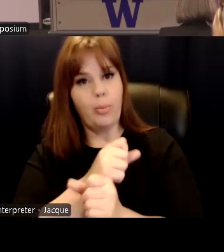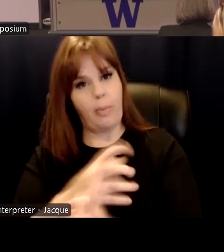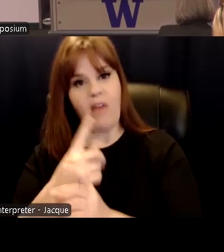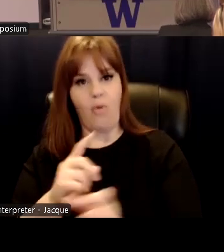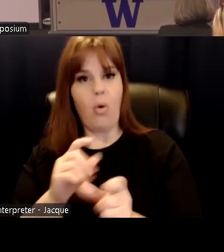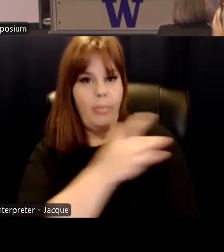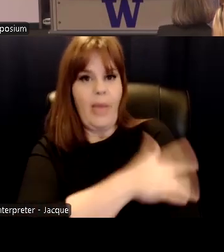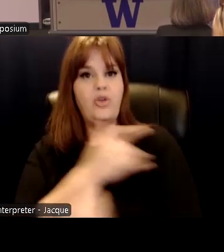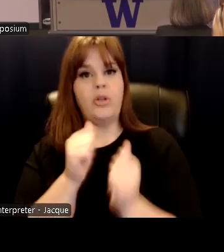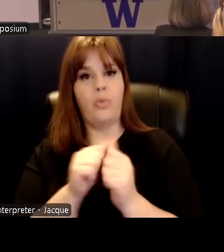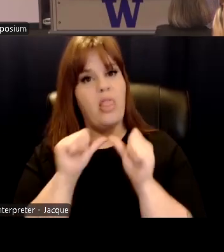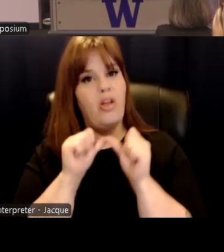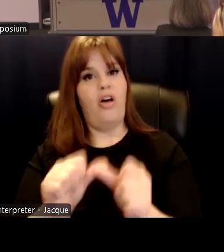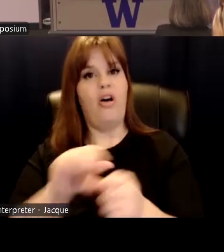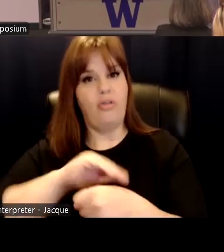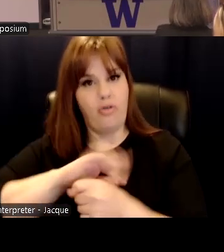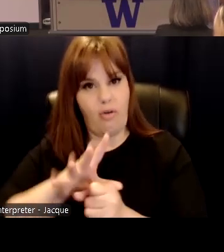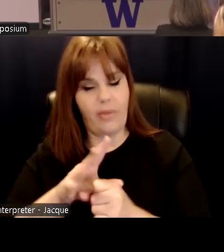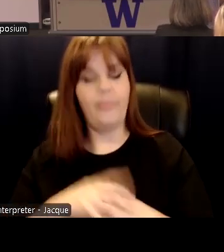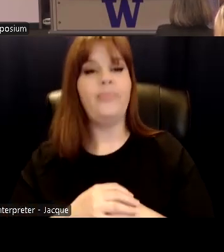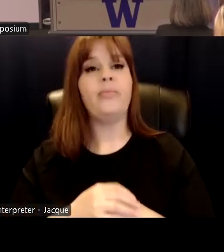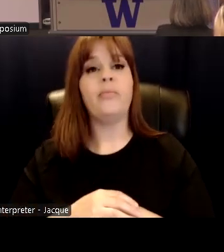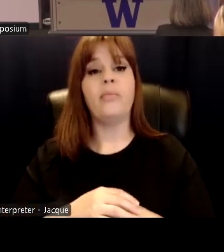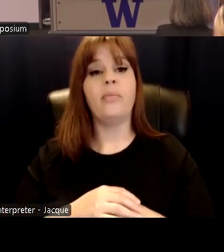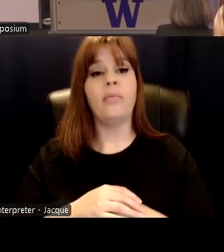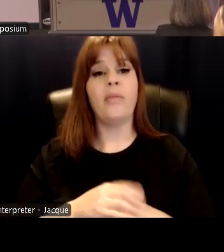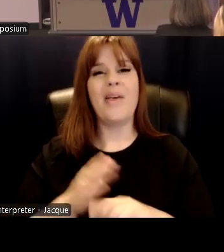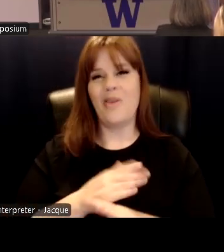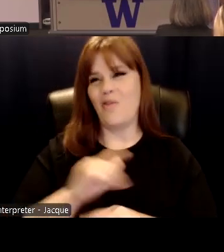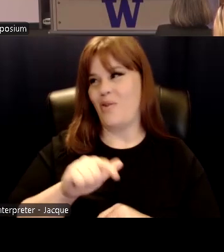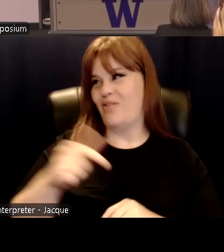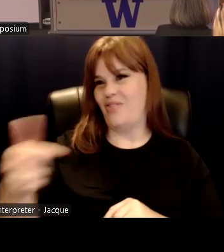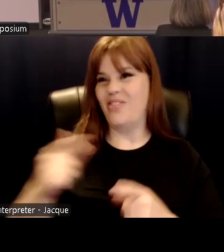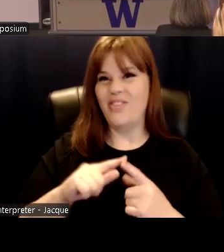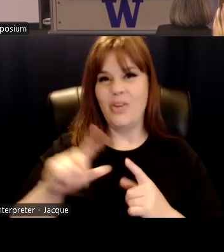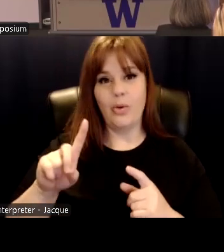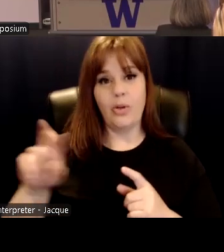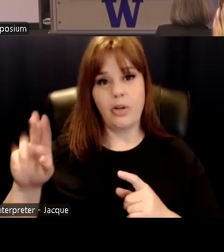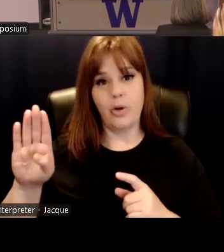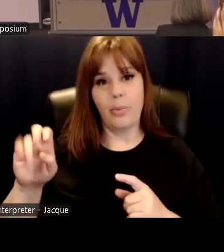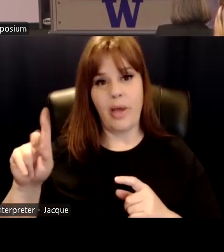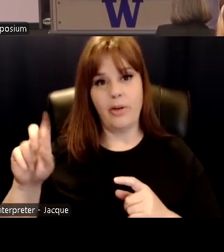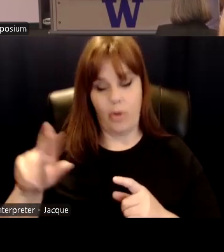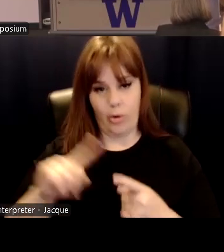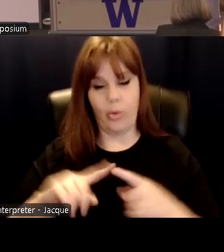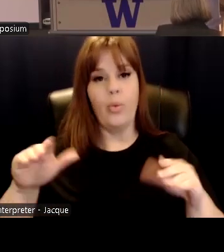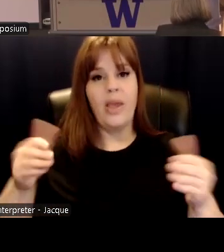COVID. So before I turn it over to Dr. Bender to introduce